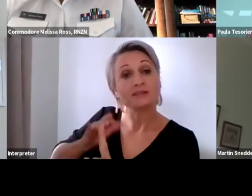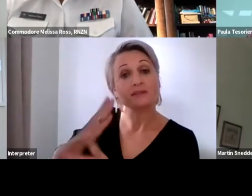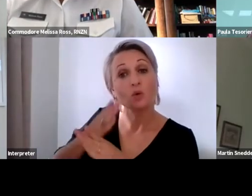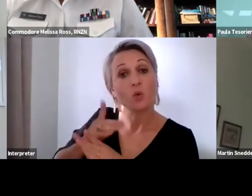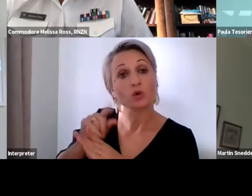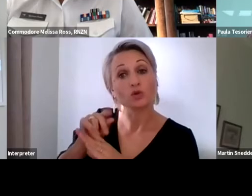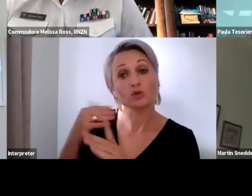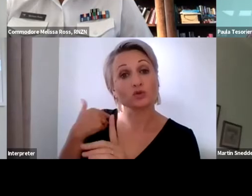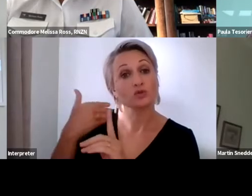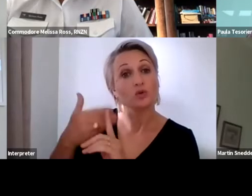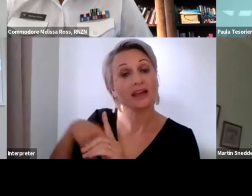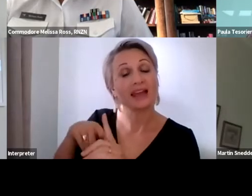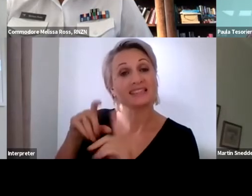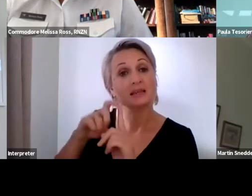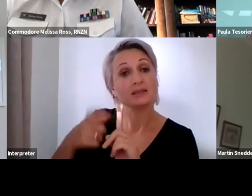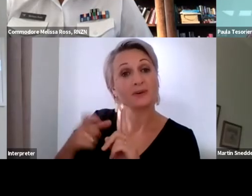as the Disability Commissioner.